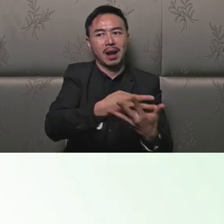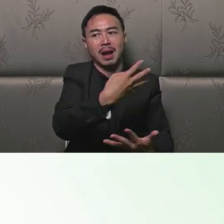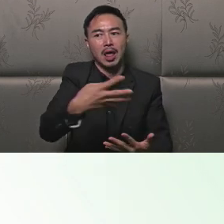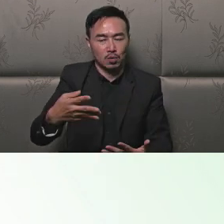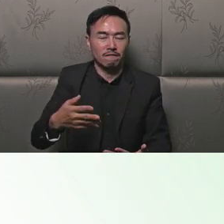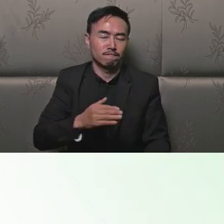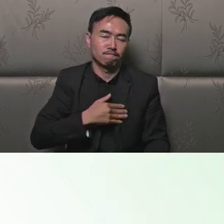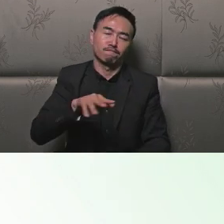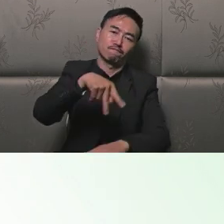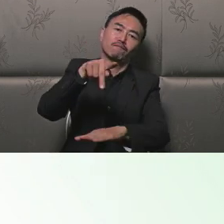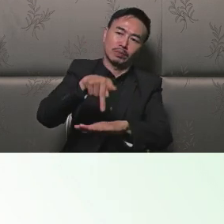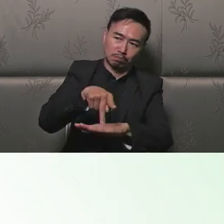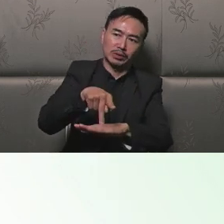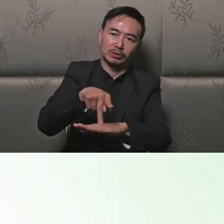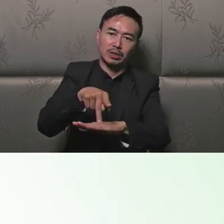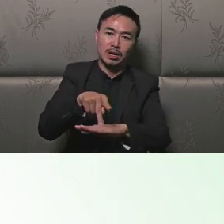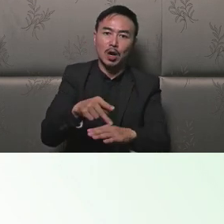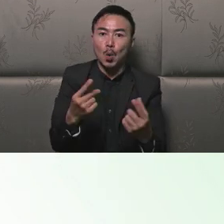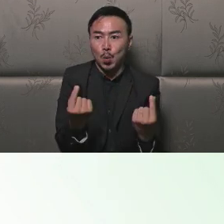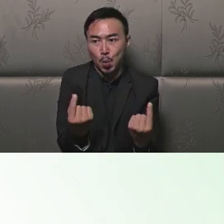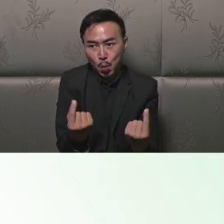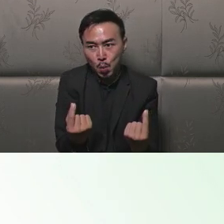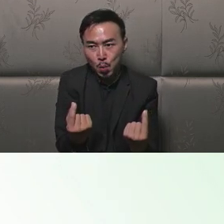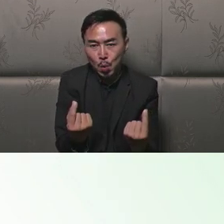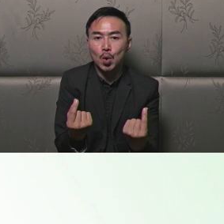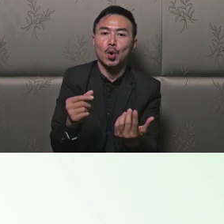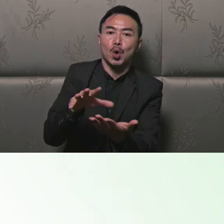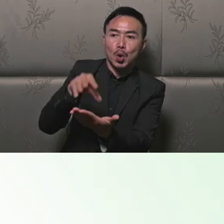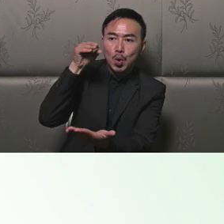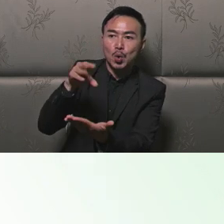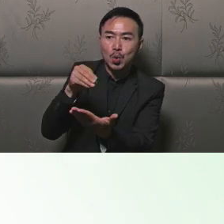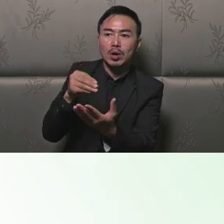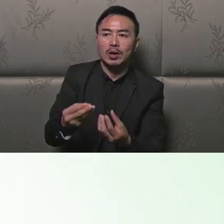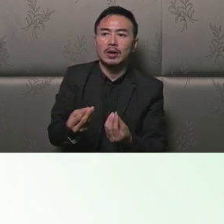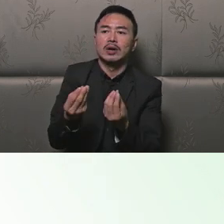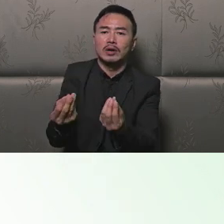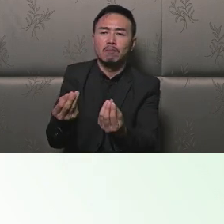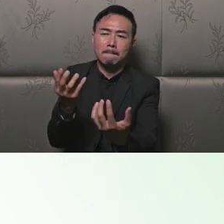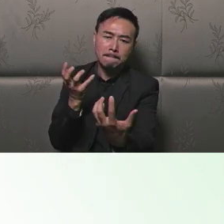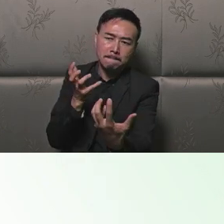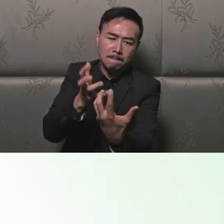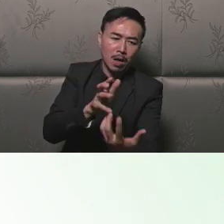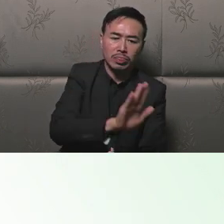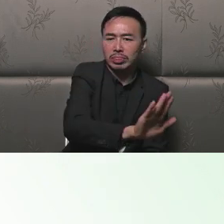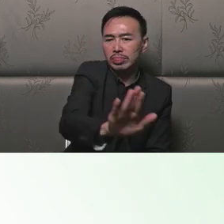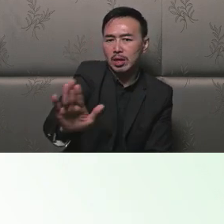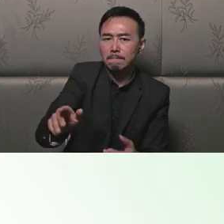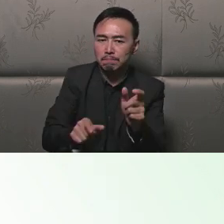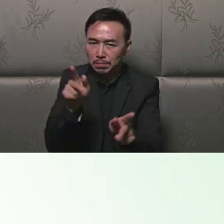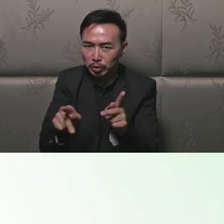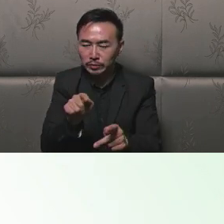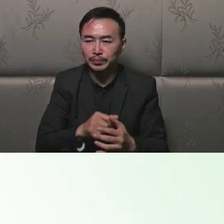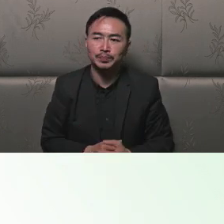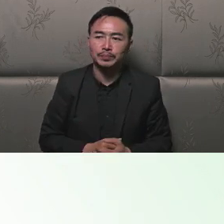the approach, going down to the specific part of the Sanyog program, is this approach designed for the indigenous learners, and